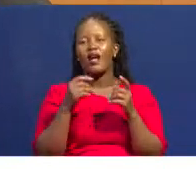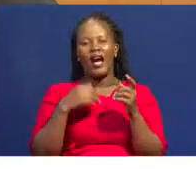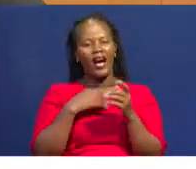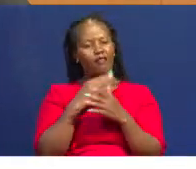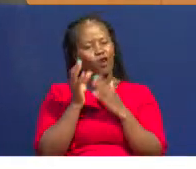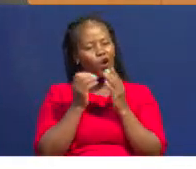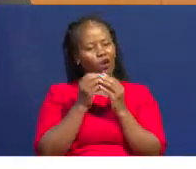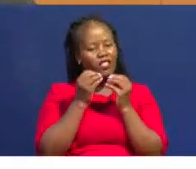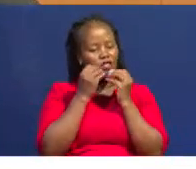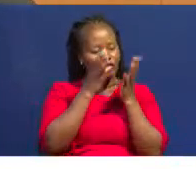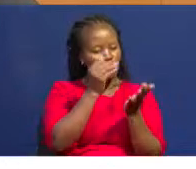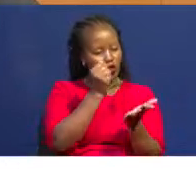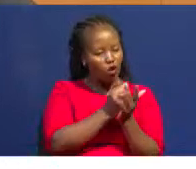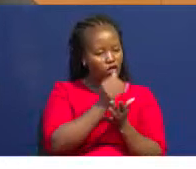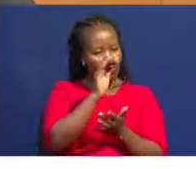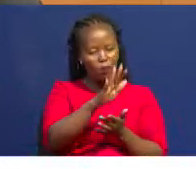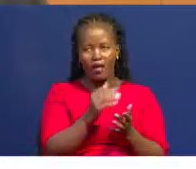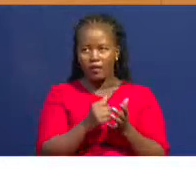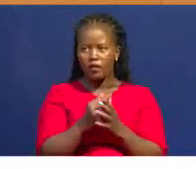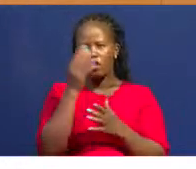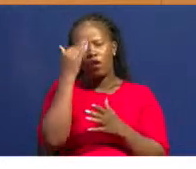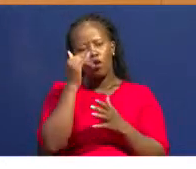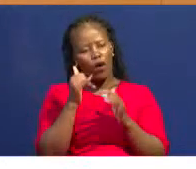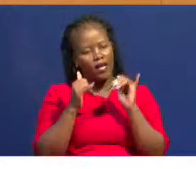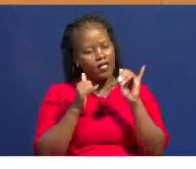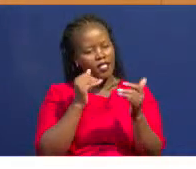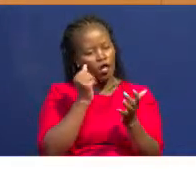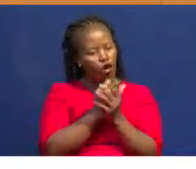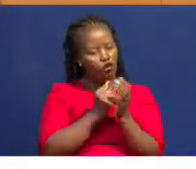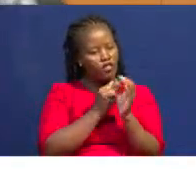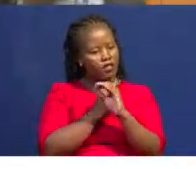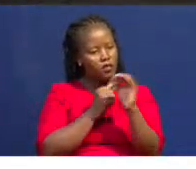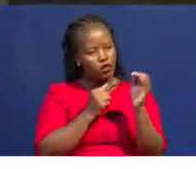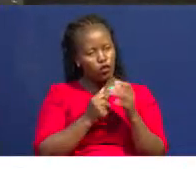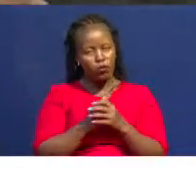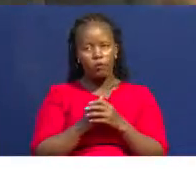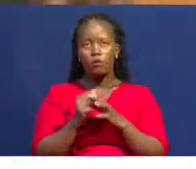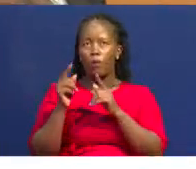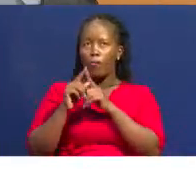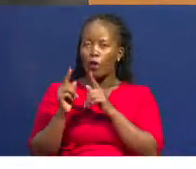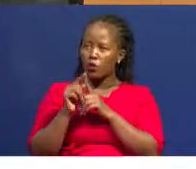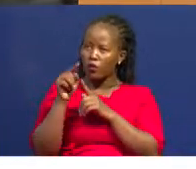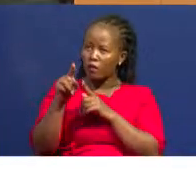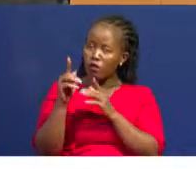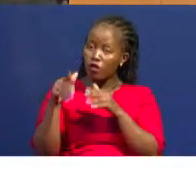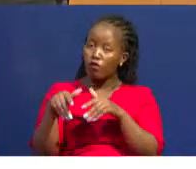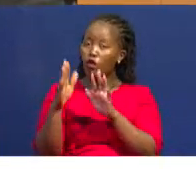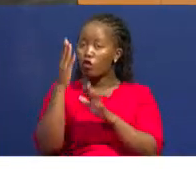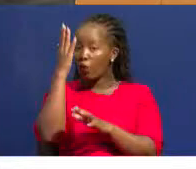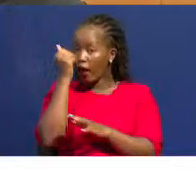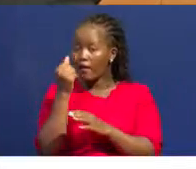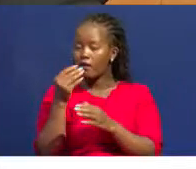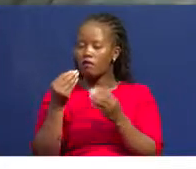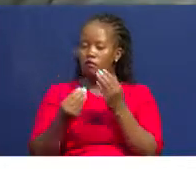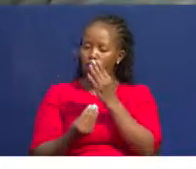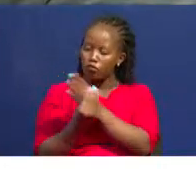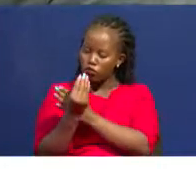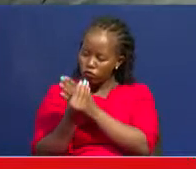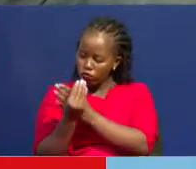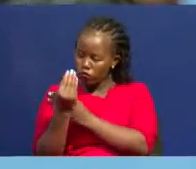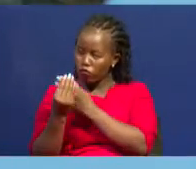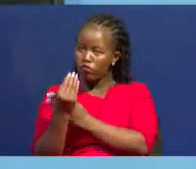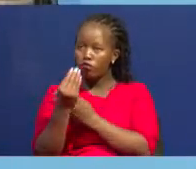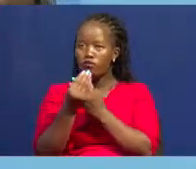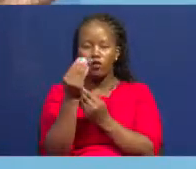Okay. Why can't they work in the office? Yeah, because in the interest of time, they are on the road to collect money. All right. Let him respond